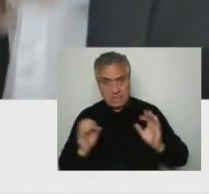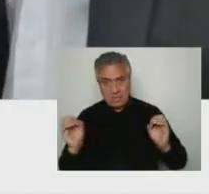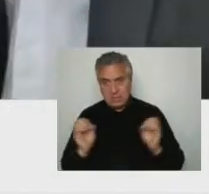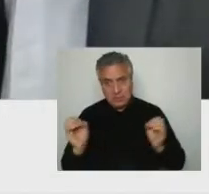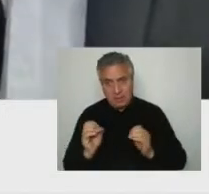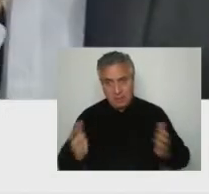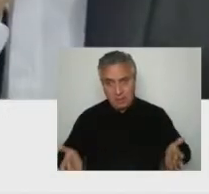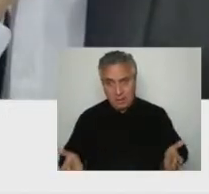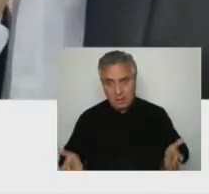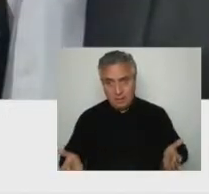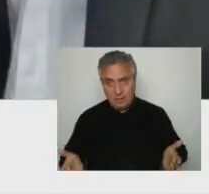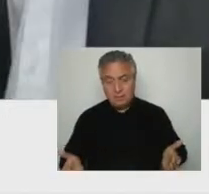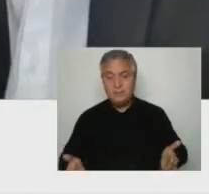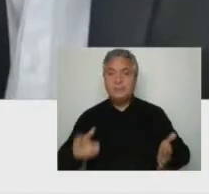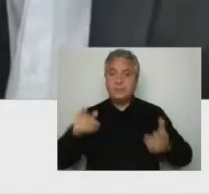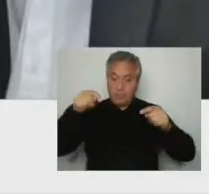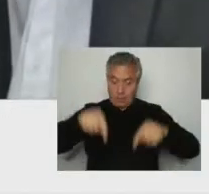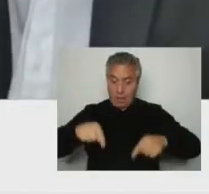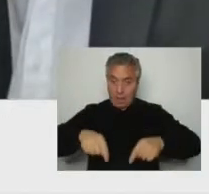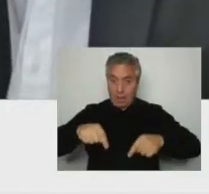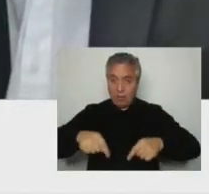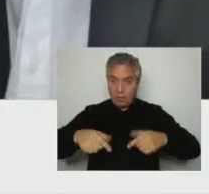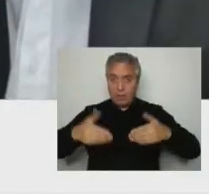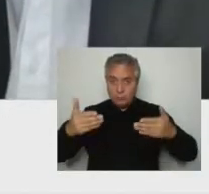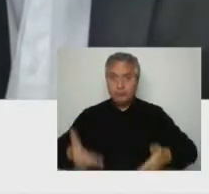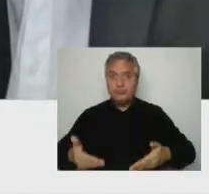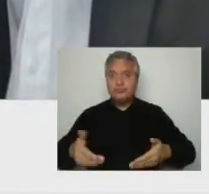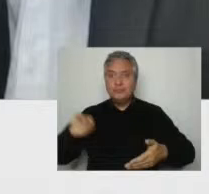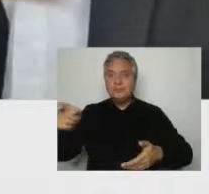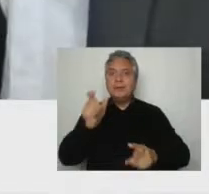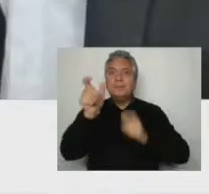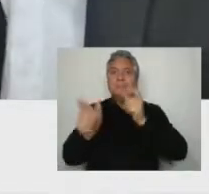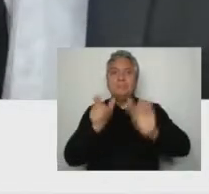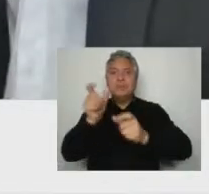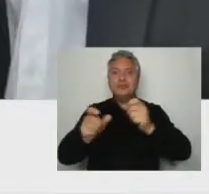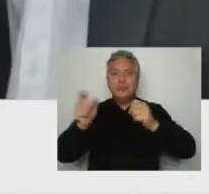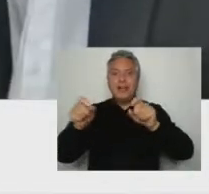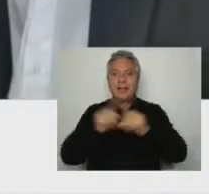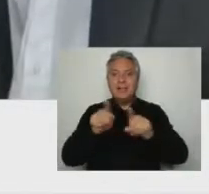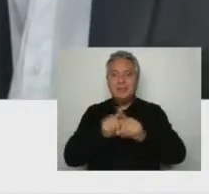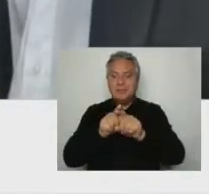And in the modern world today, we have